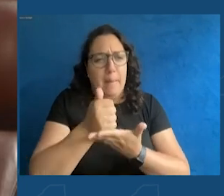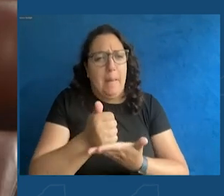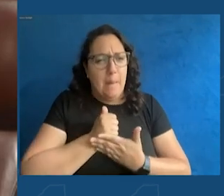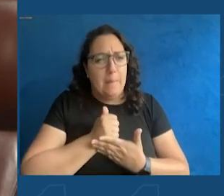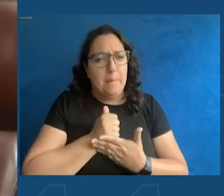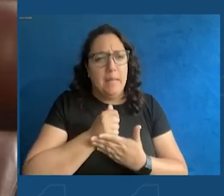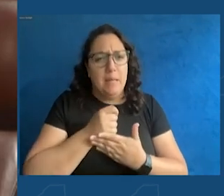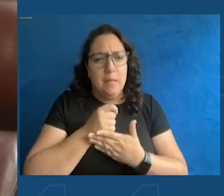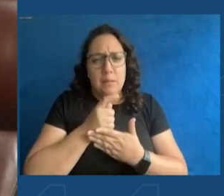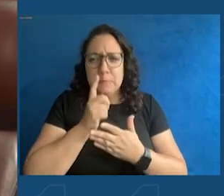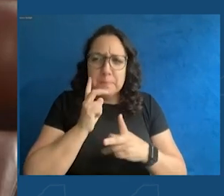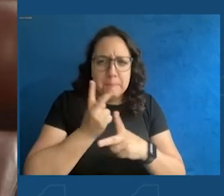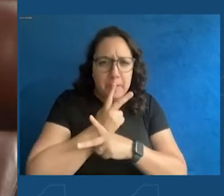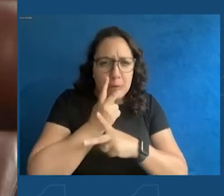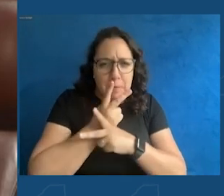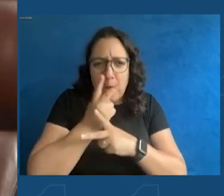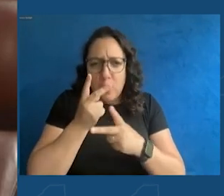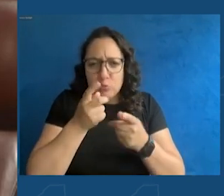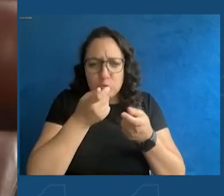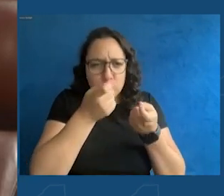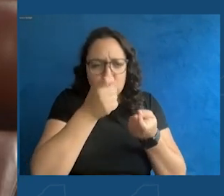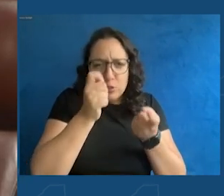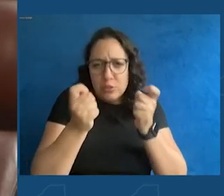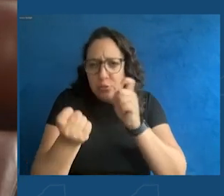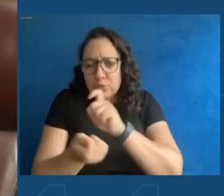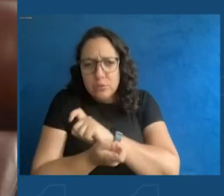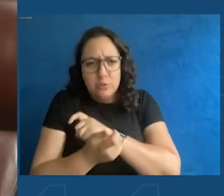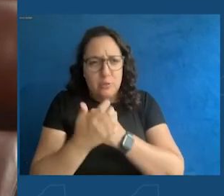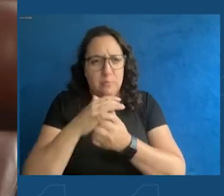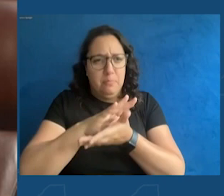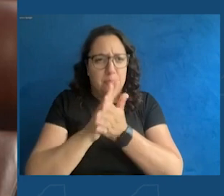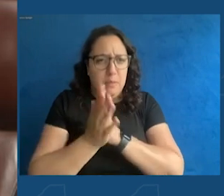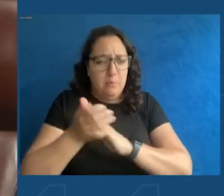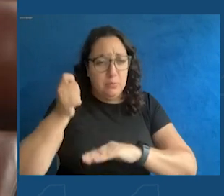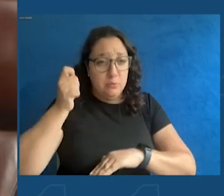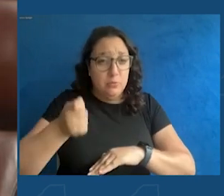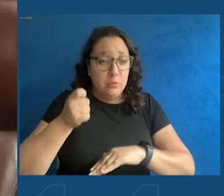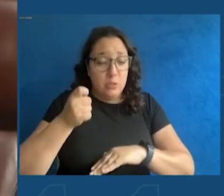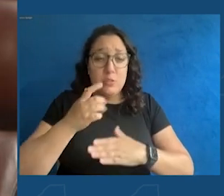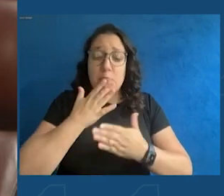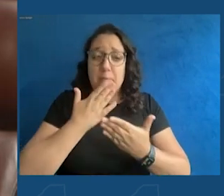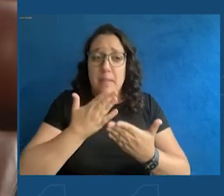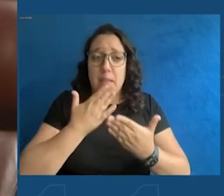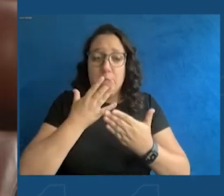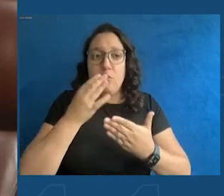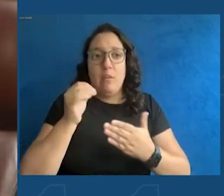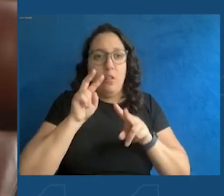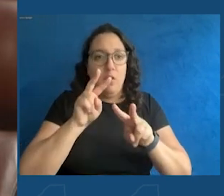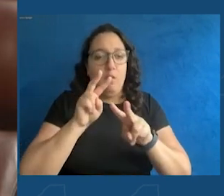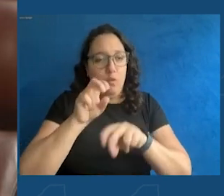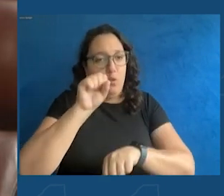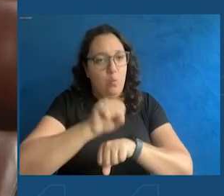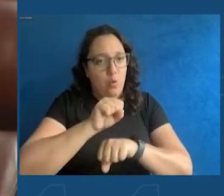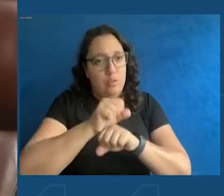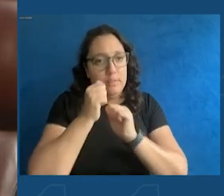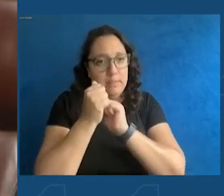am grateful for that, and I really look forward to working with all of you and to our friendship in the years to